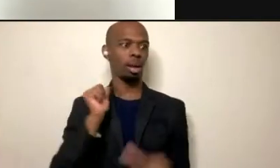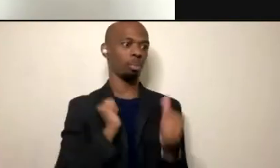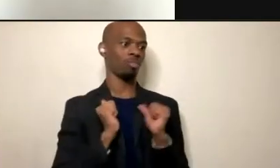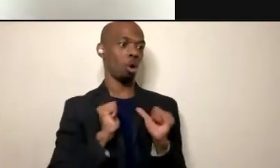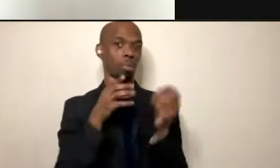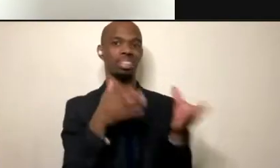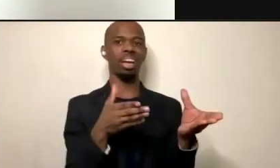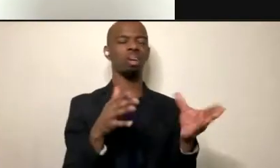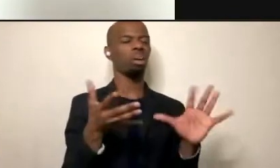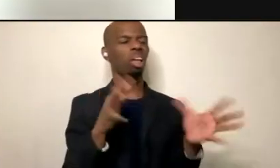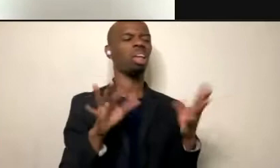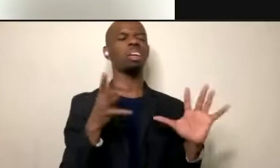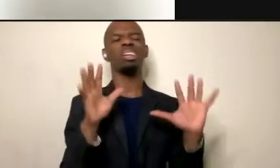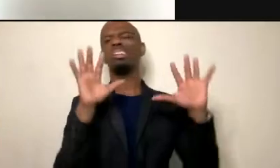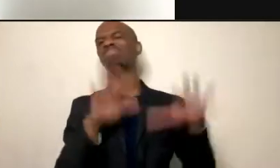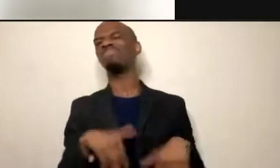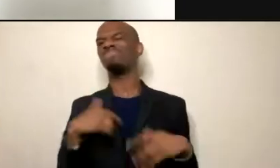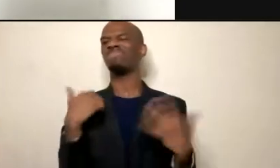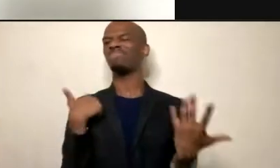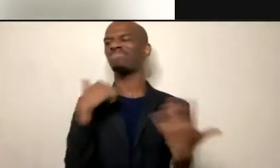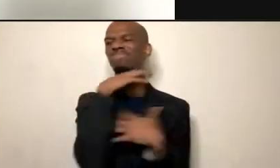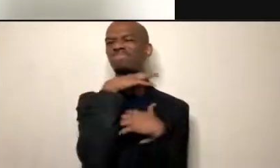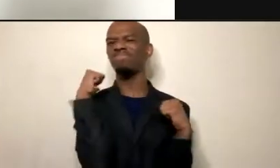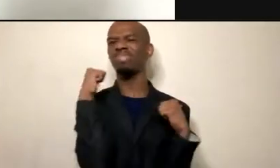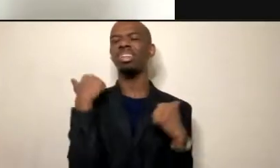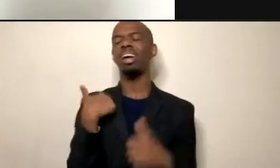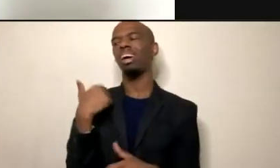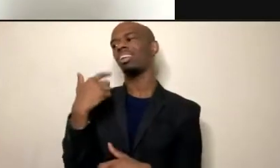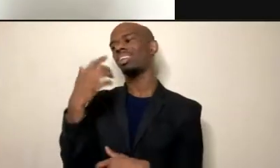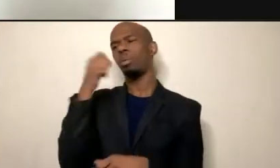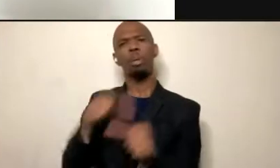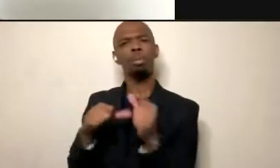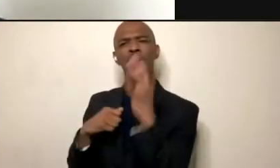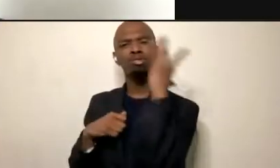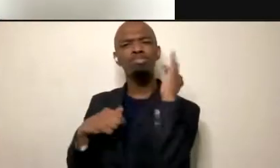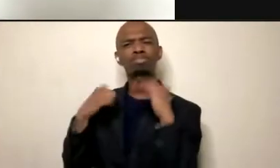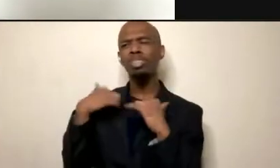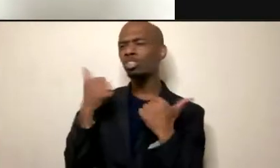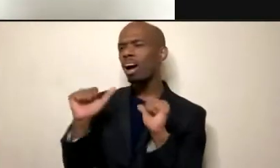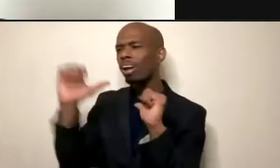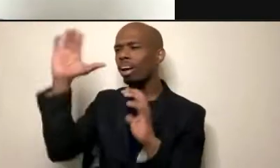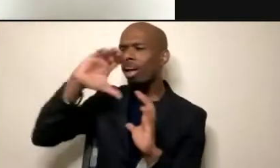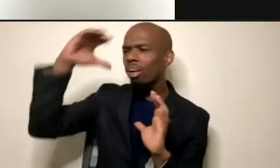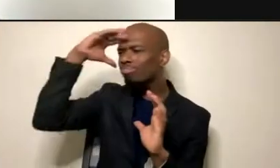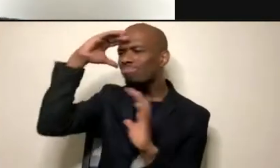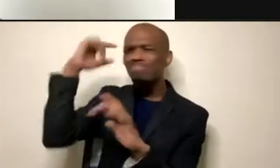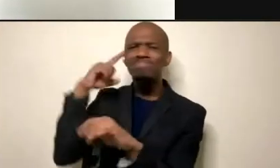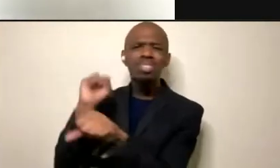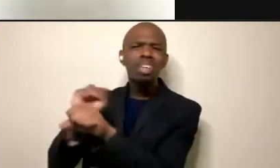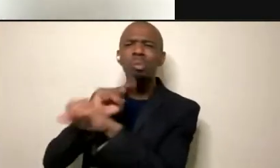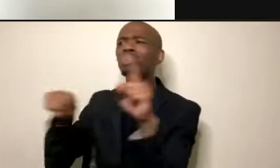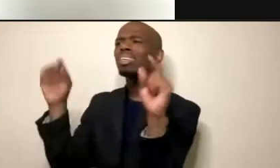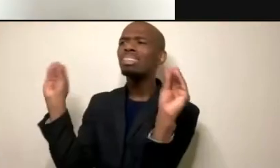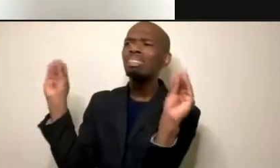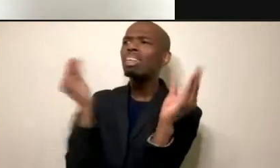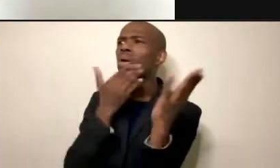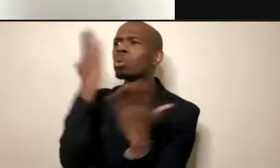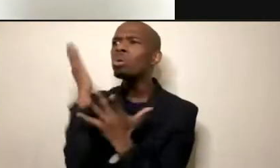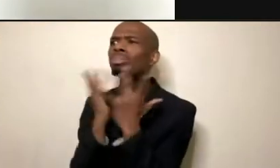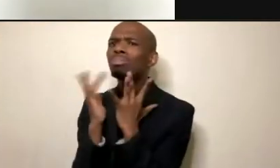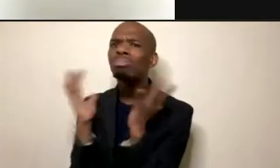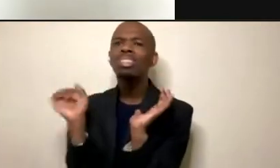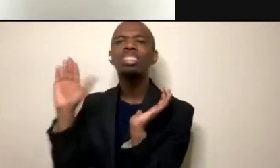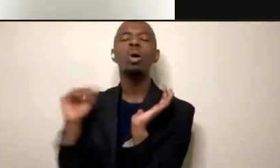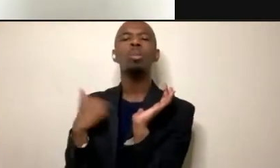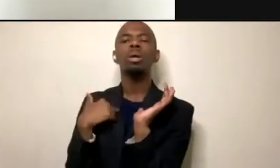a job. I remember going for jobs, and you had to have I had kind of like these things happen where the universe was telling me you